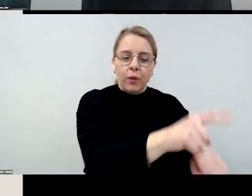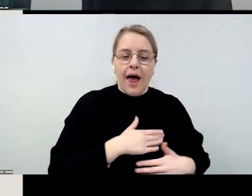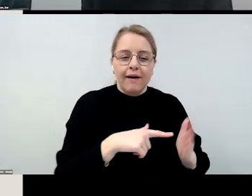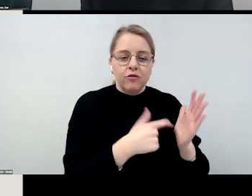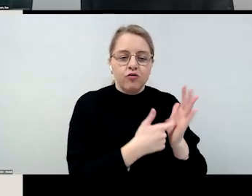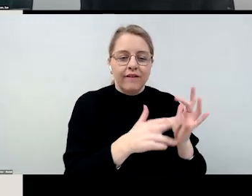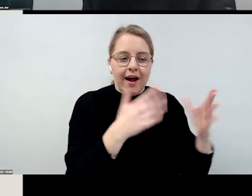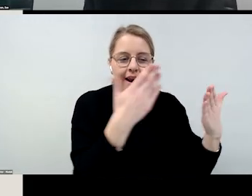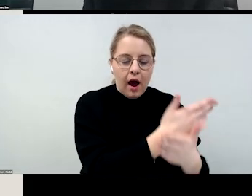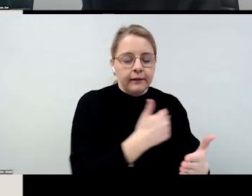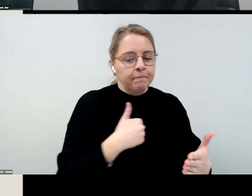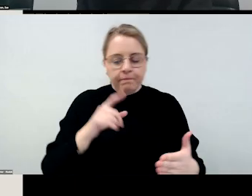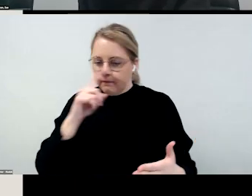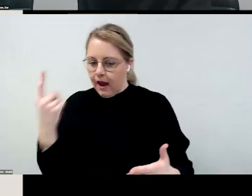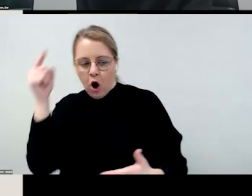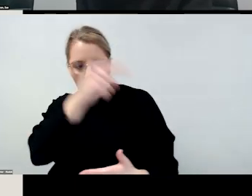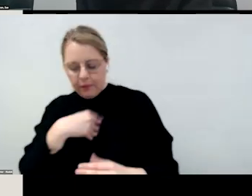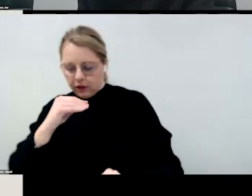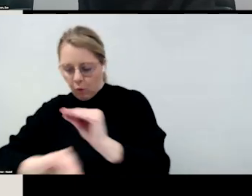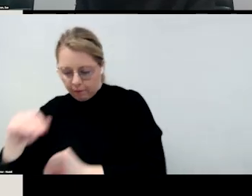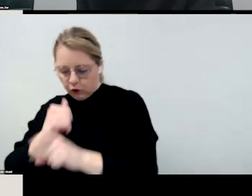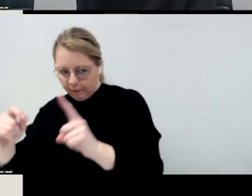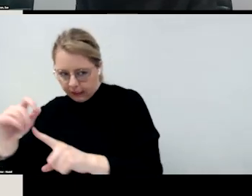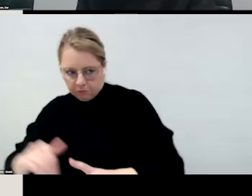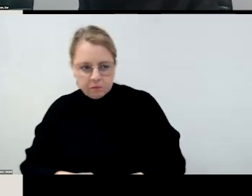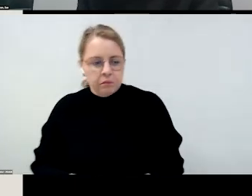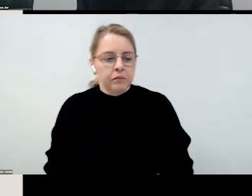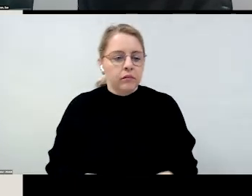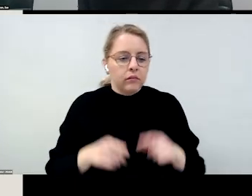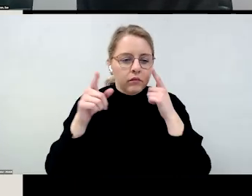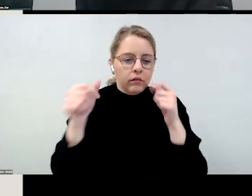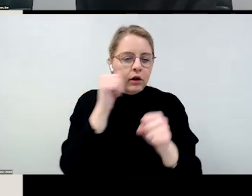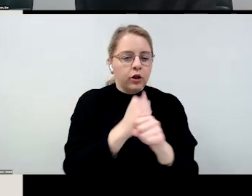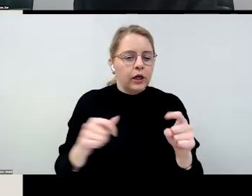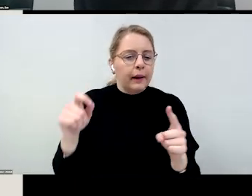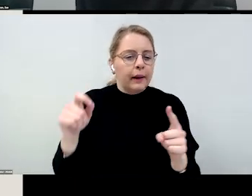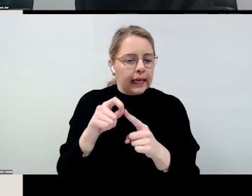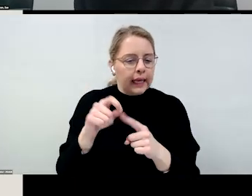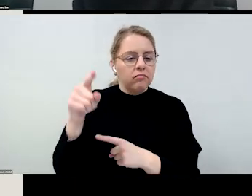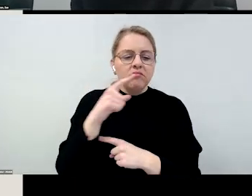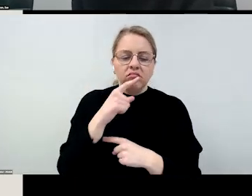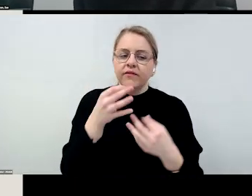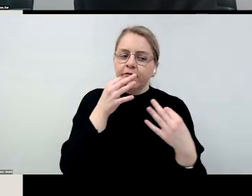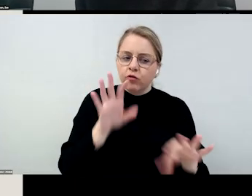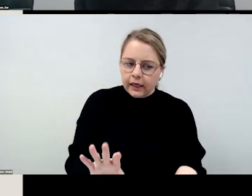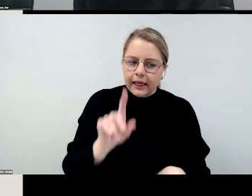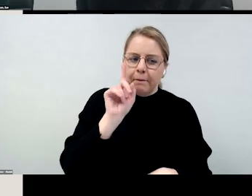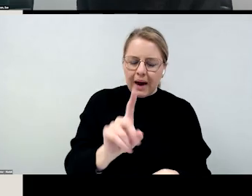George attends. The GP is bulk billed. However, they note that George's weight is placing him at a greater risk